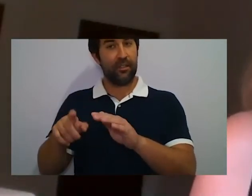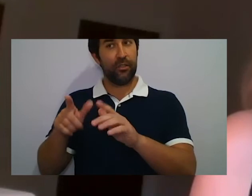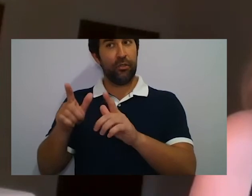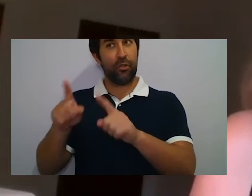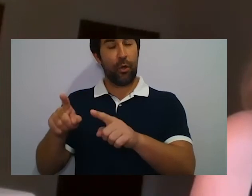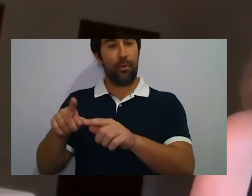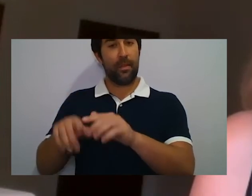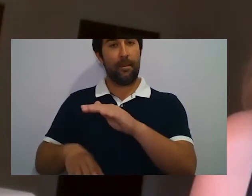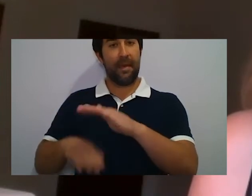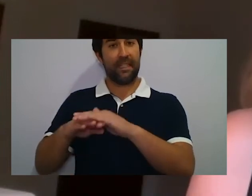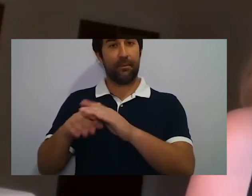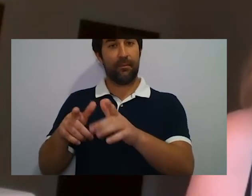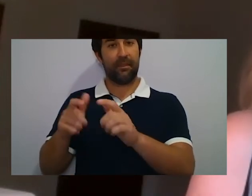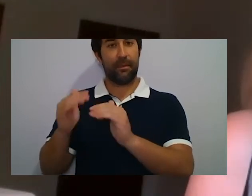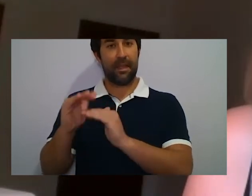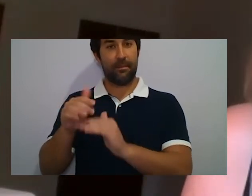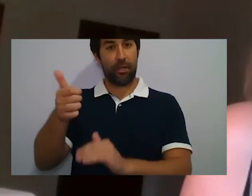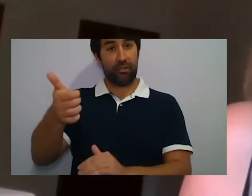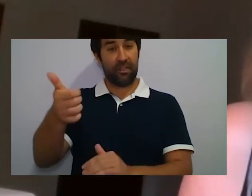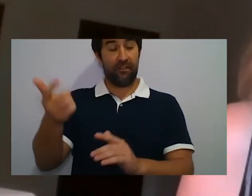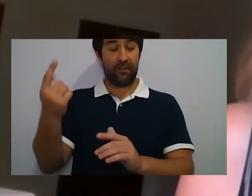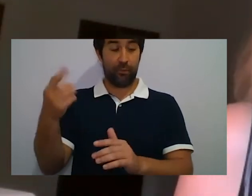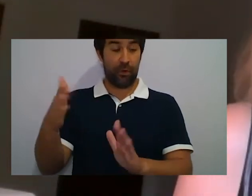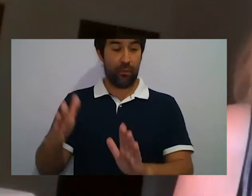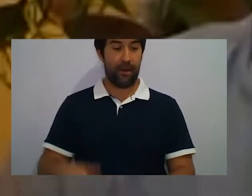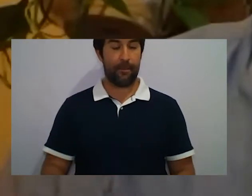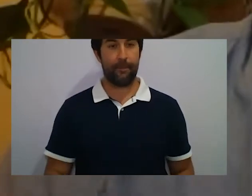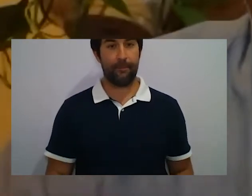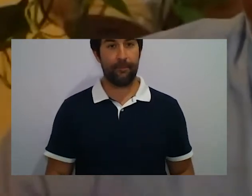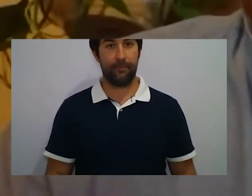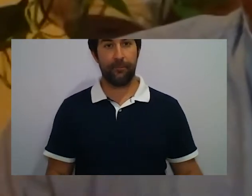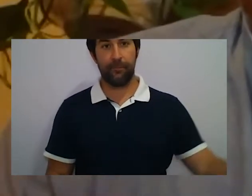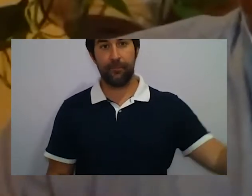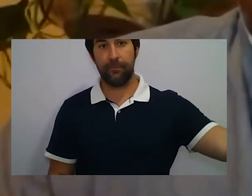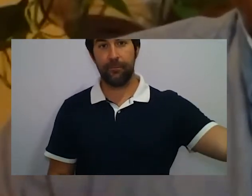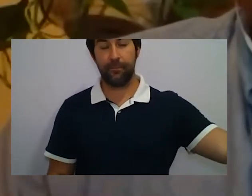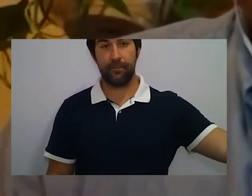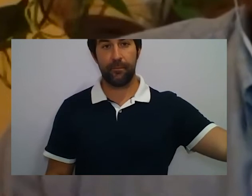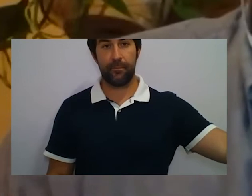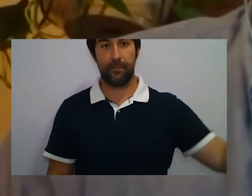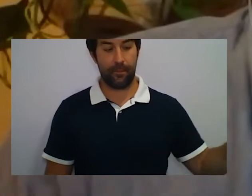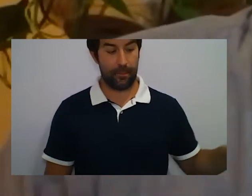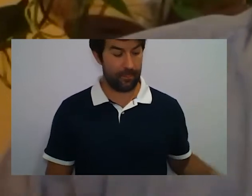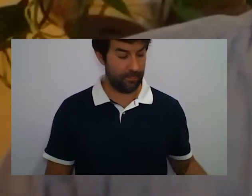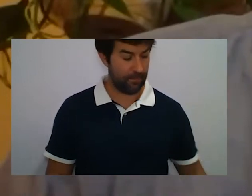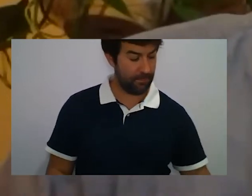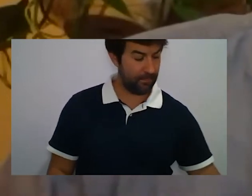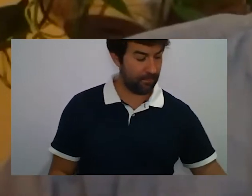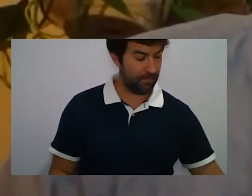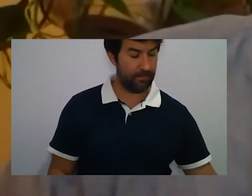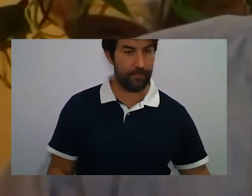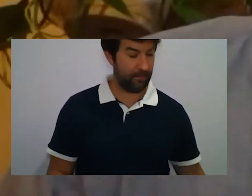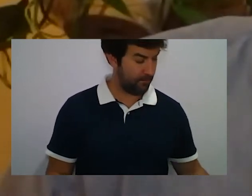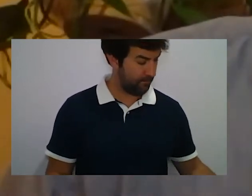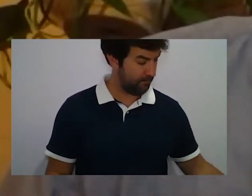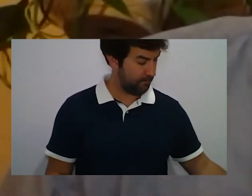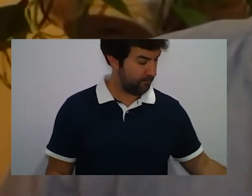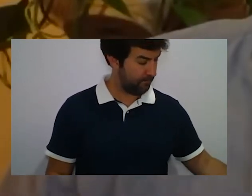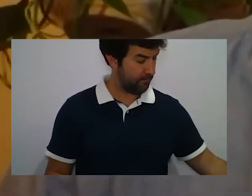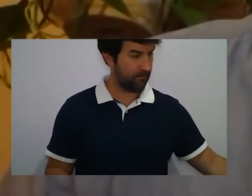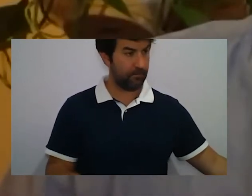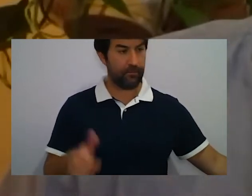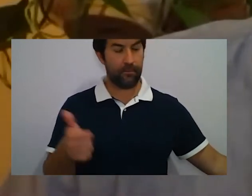pedestrian safety plan? And again, you know, we're really taking a strong equity lens to all of the prioritizations across here. Are there communities